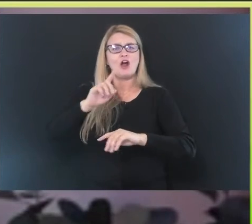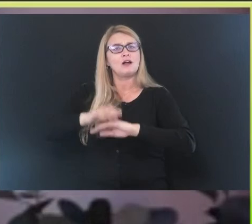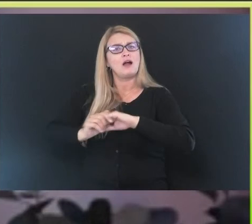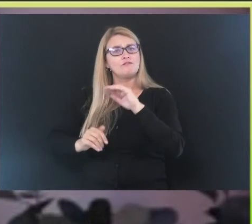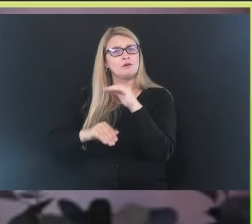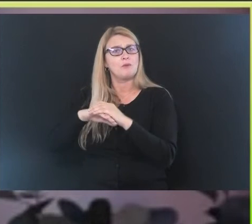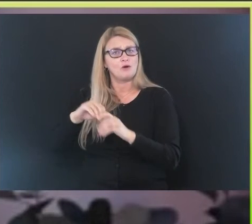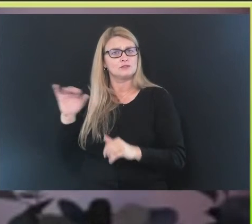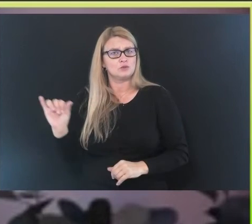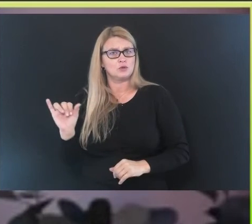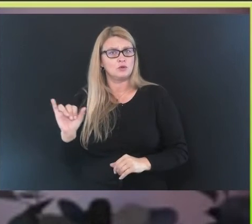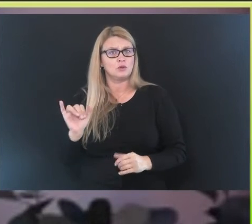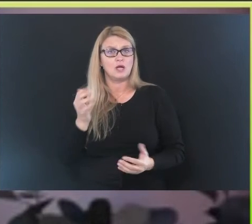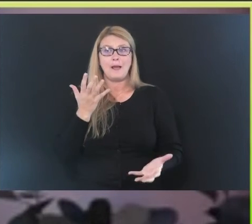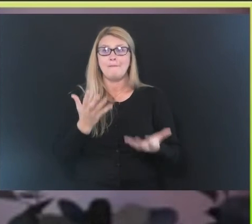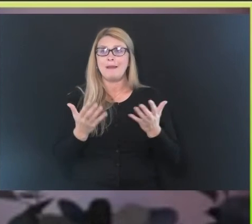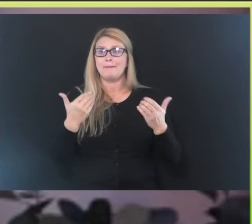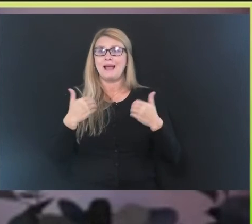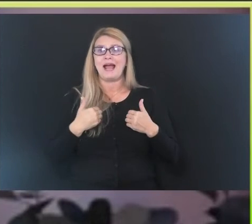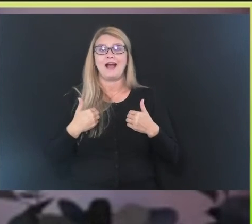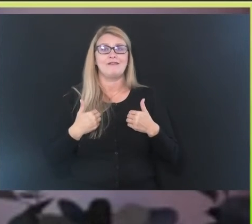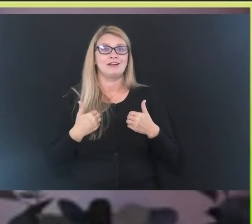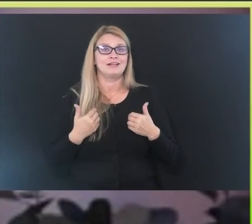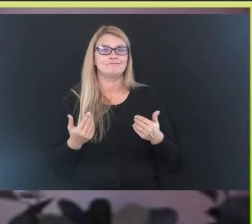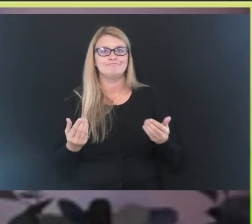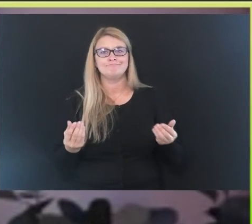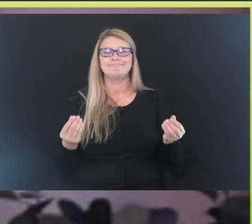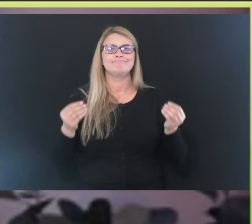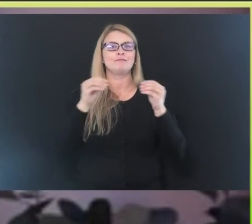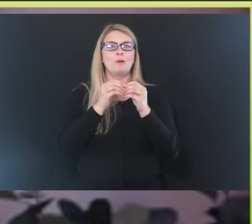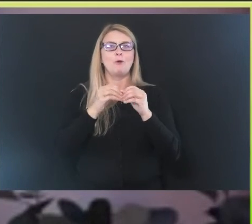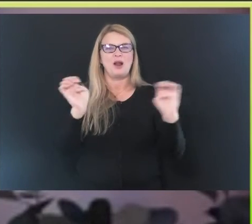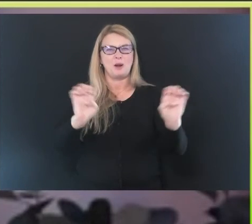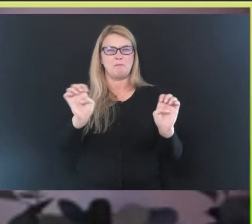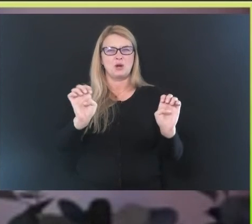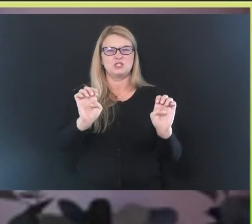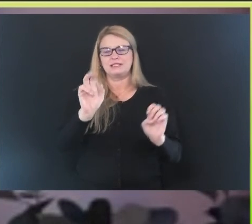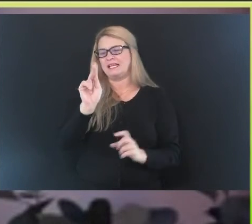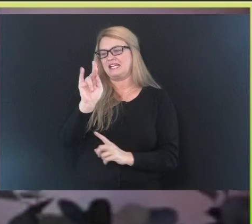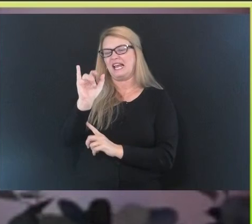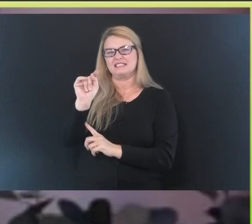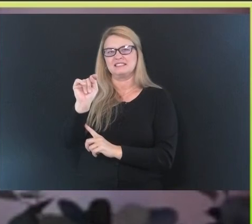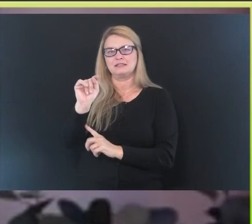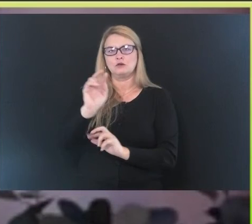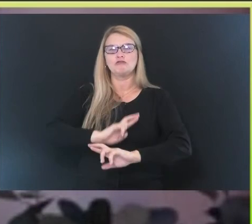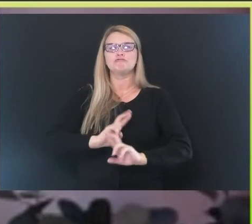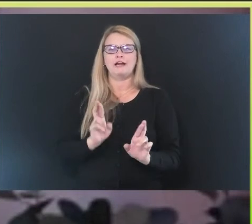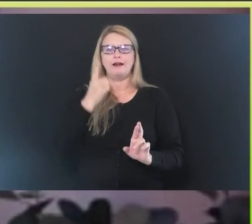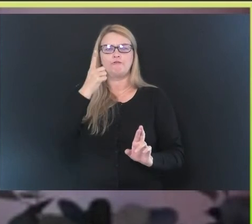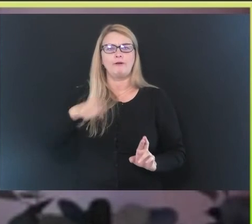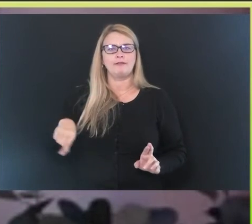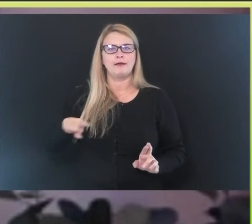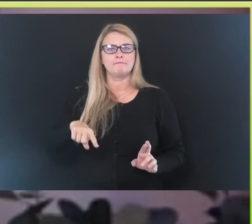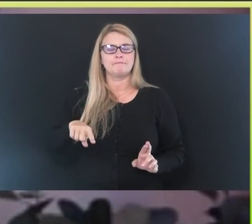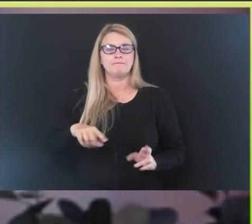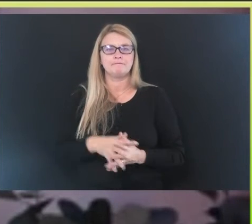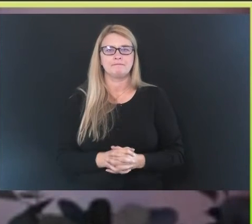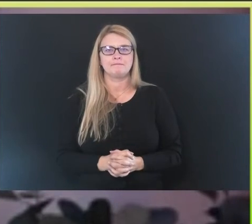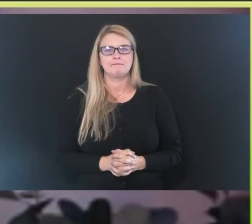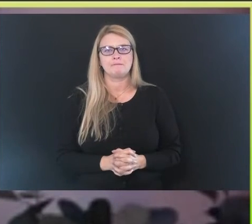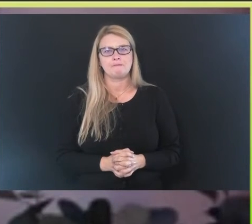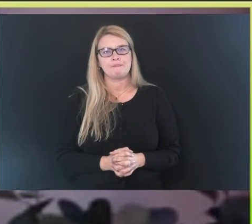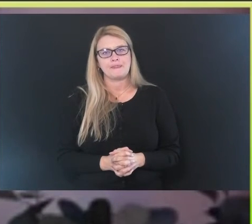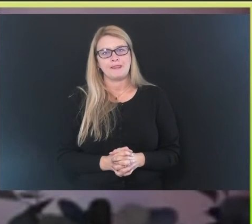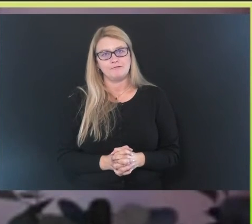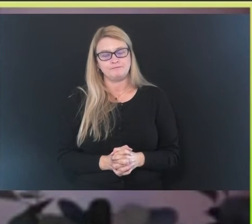just having the extra insurance policy of having an emergency kit ready. We actually, I'm pleased to